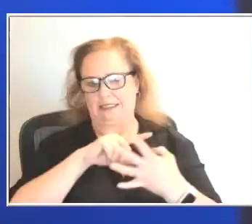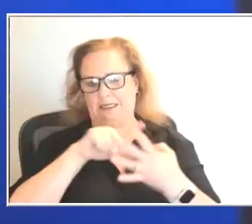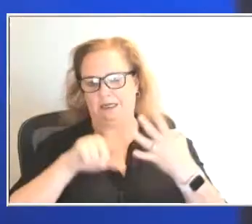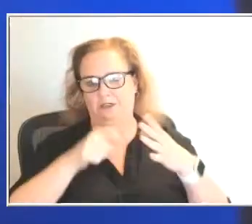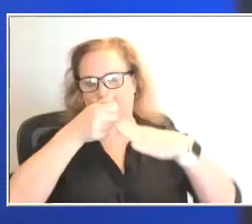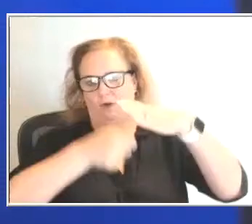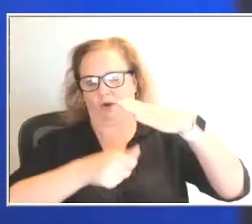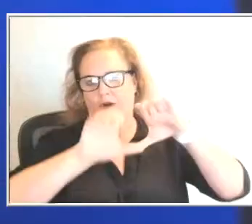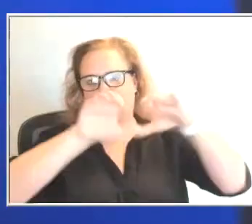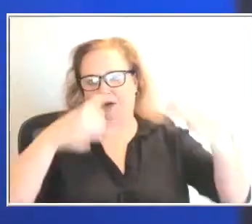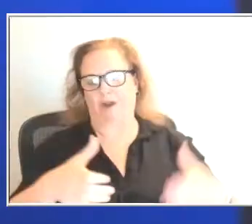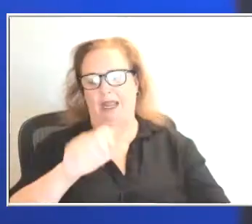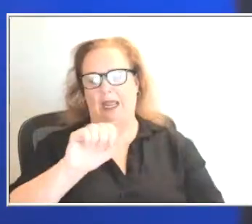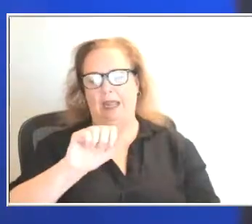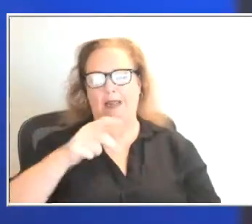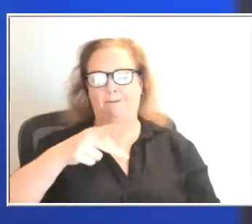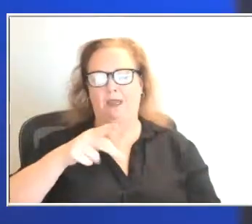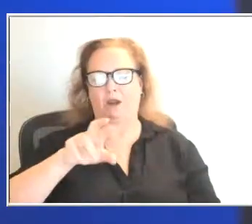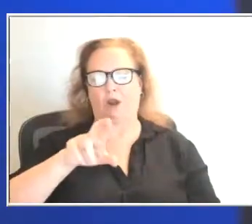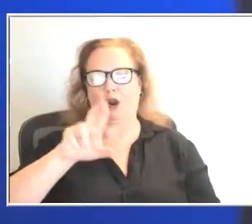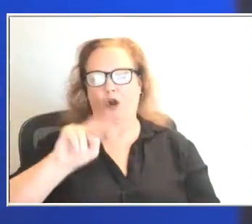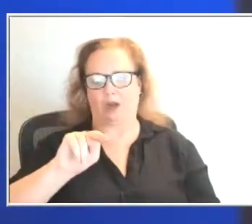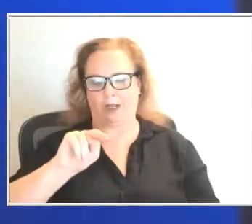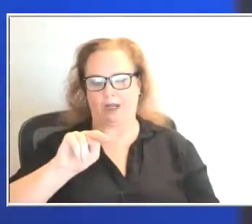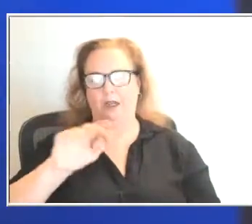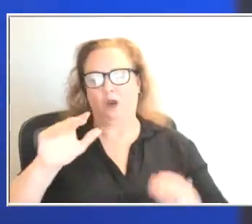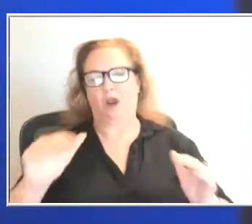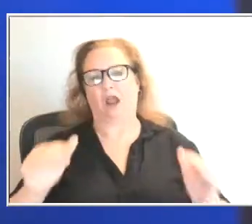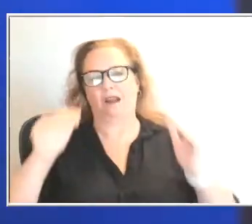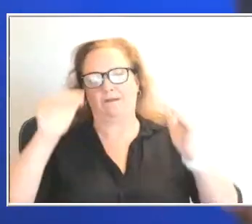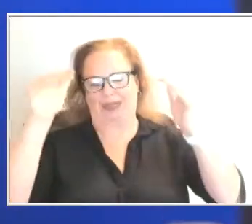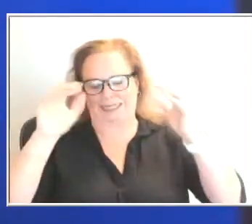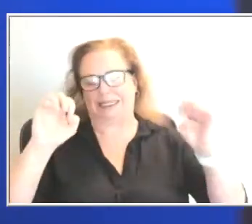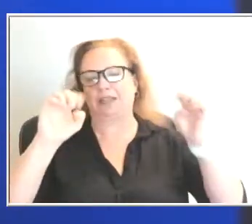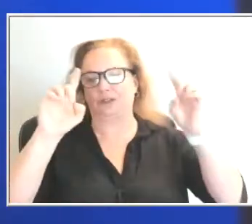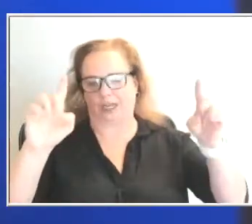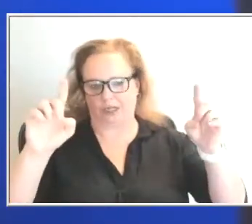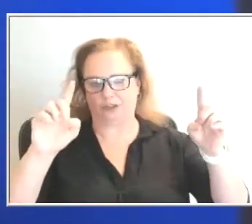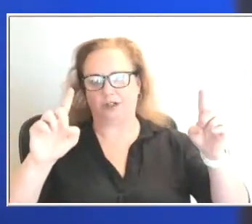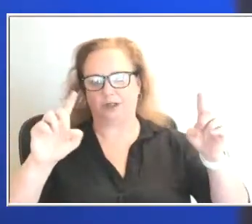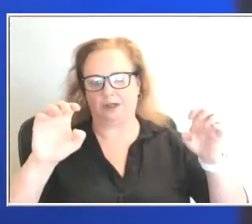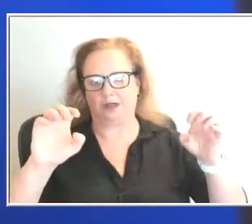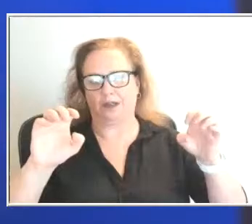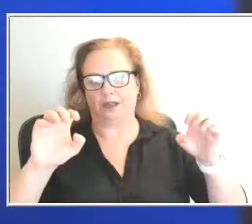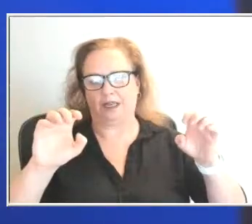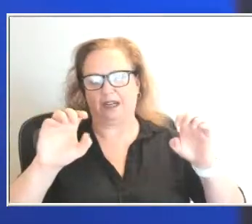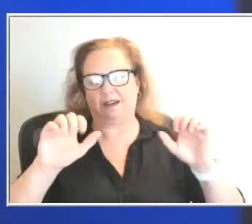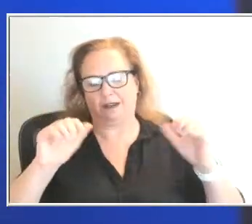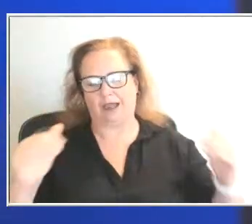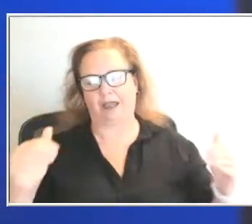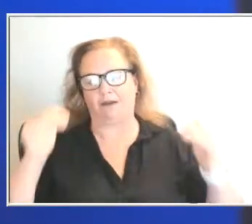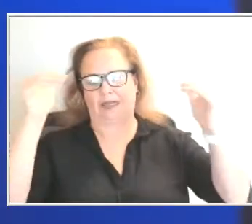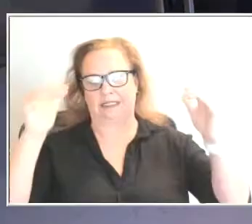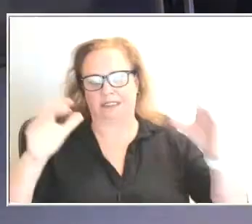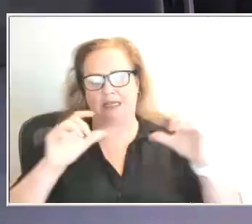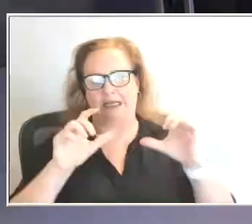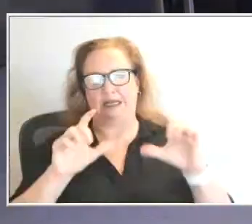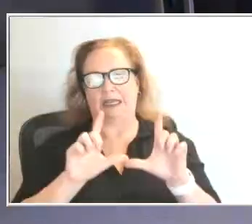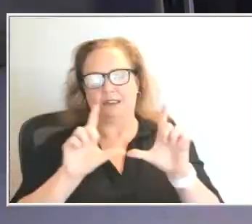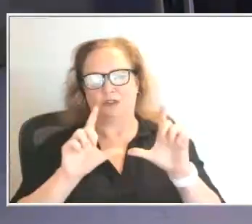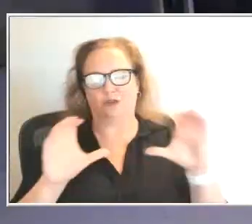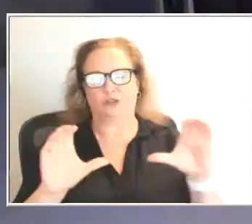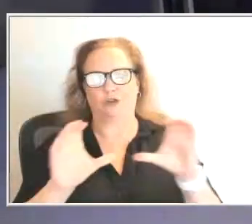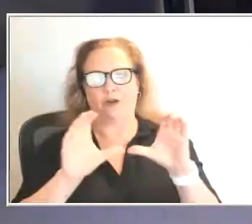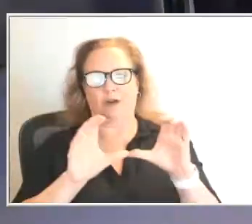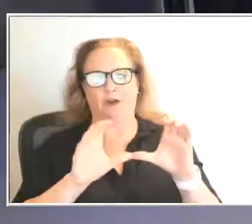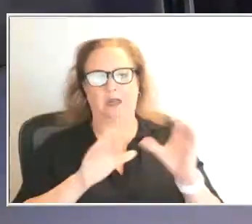grouping of APRN, and that we've gotten advanced education and then advanced licensure, and we're certified. So what's the difference between a clinical